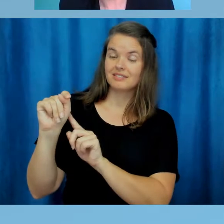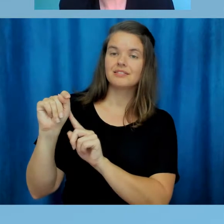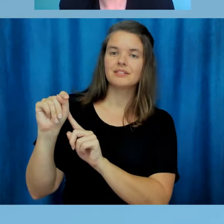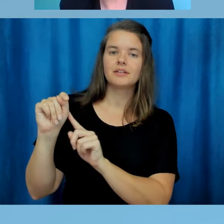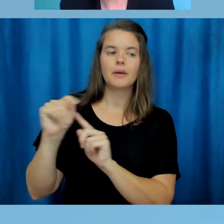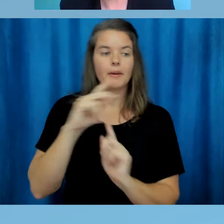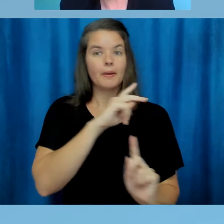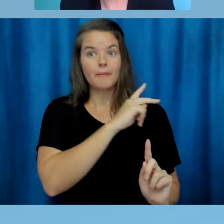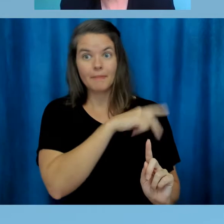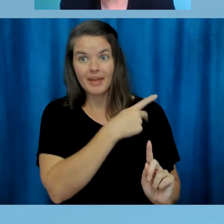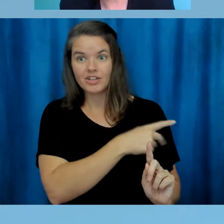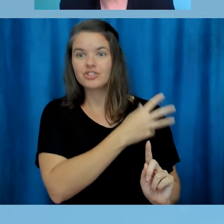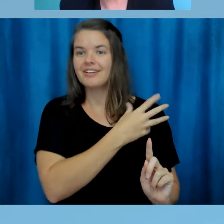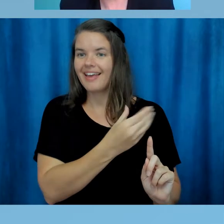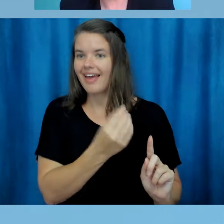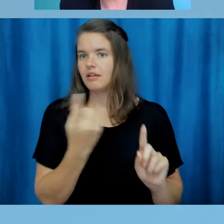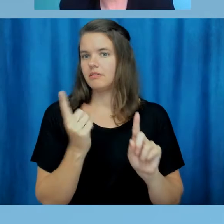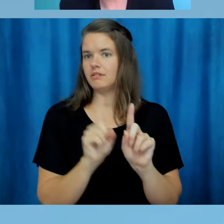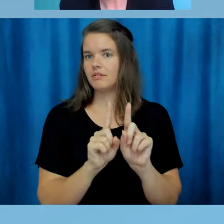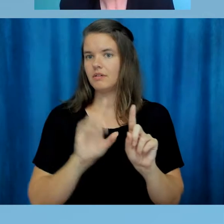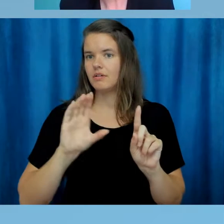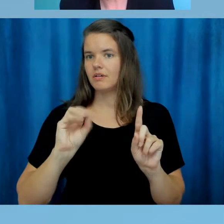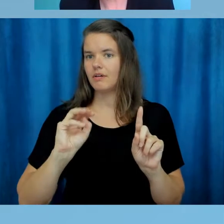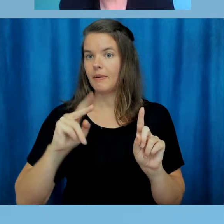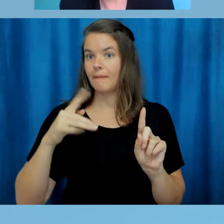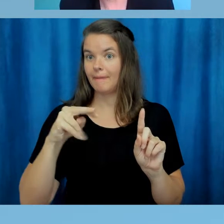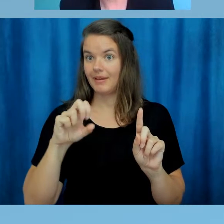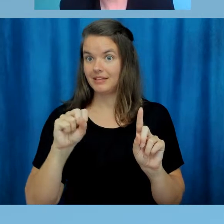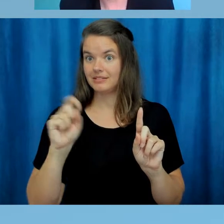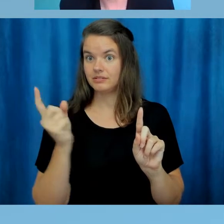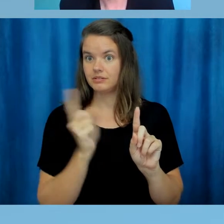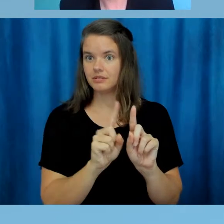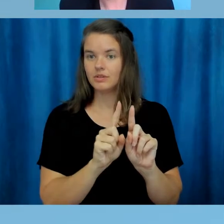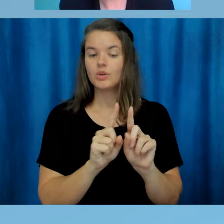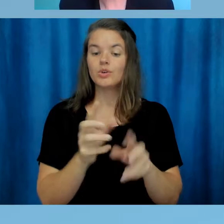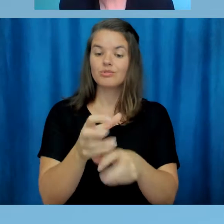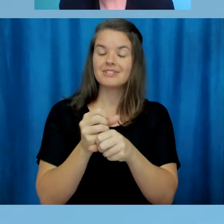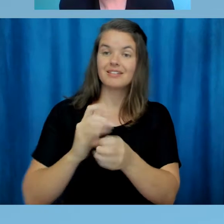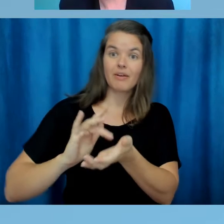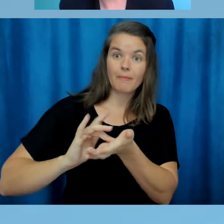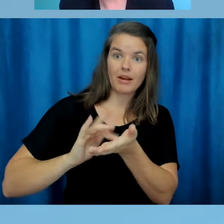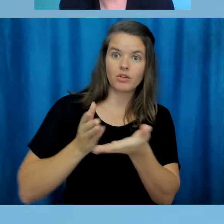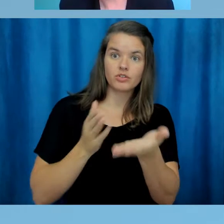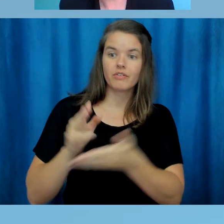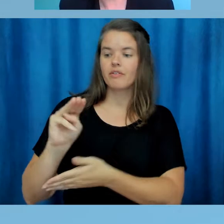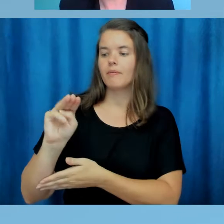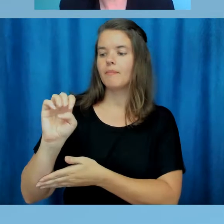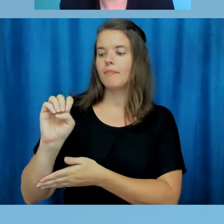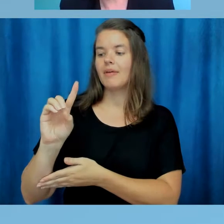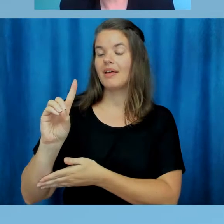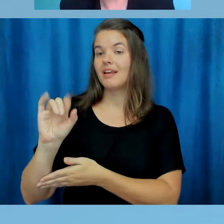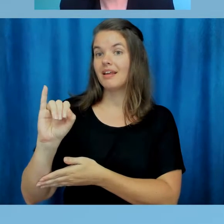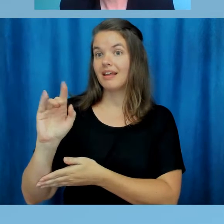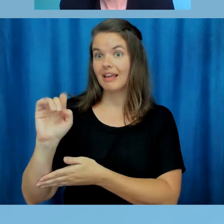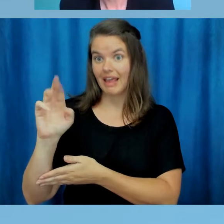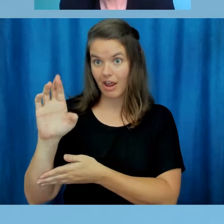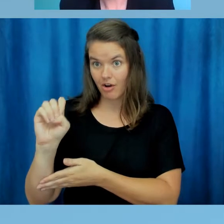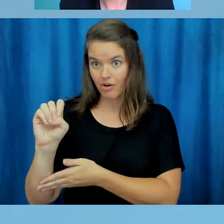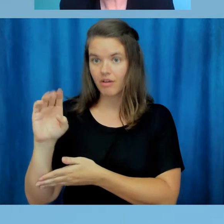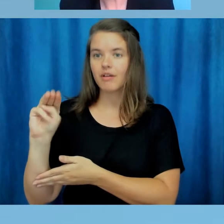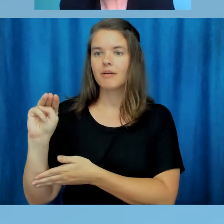requirements apply to patients and companions that receive medical services from a Medicare or Medicaid